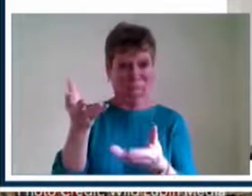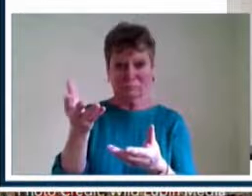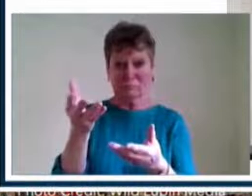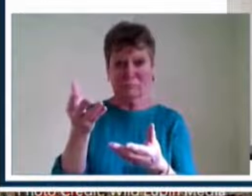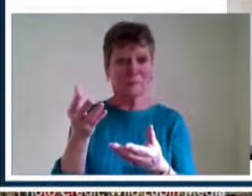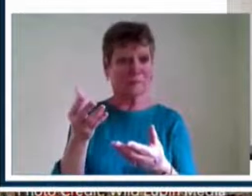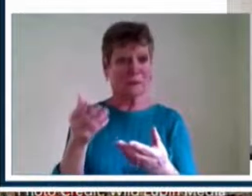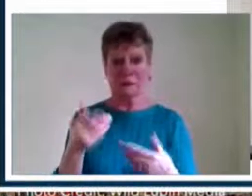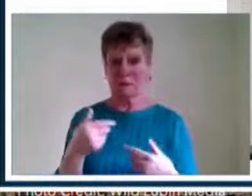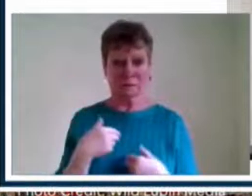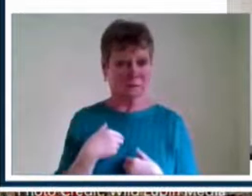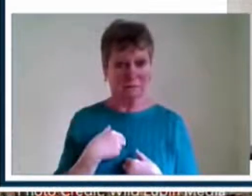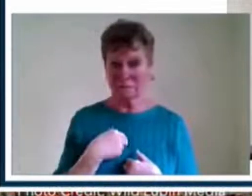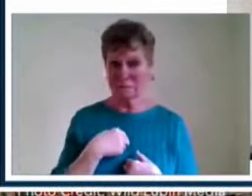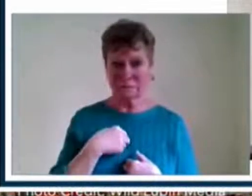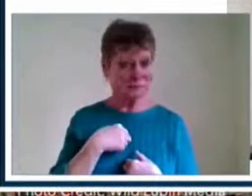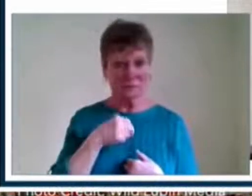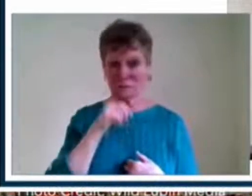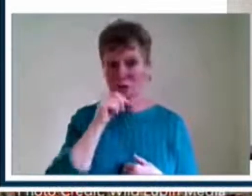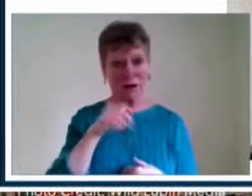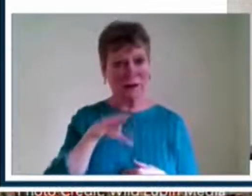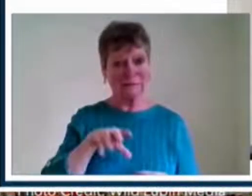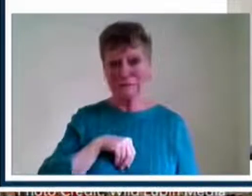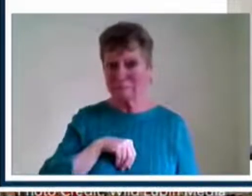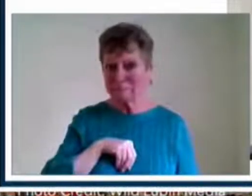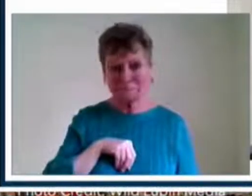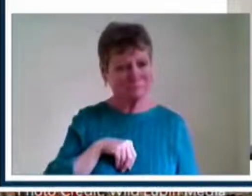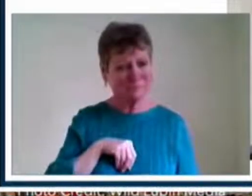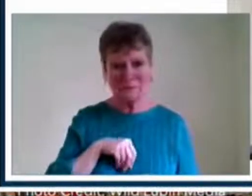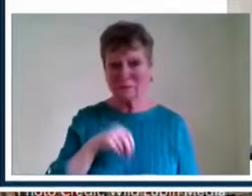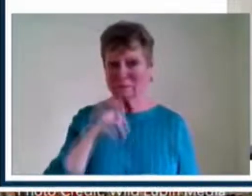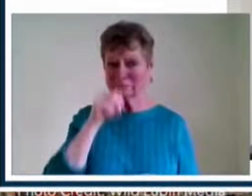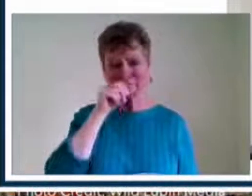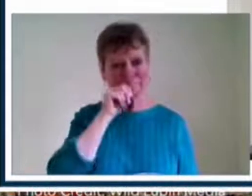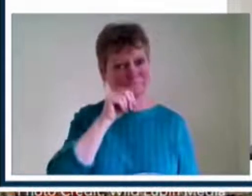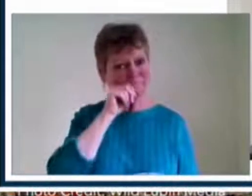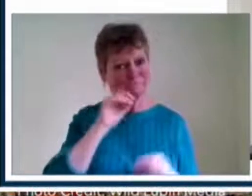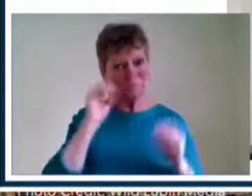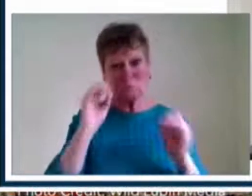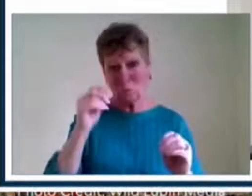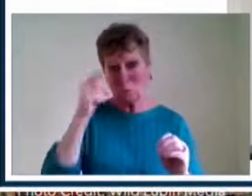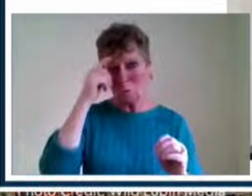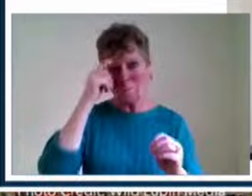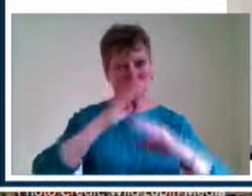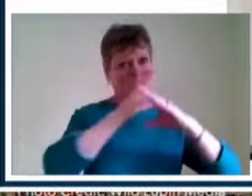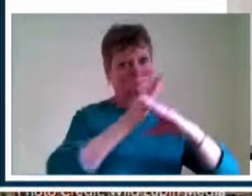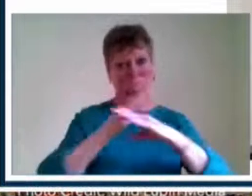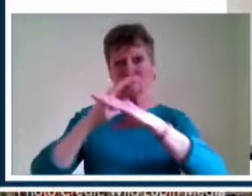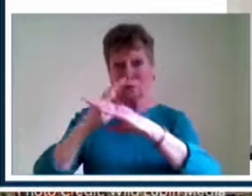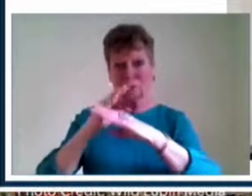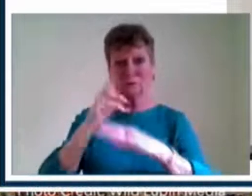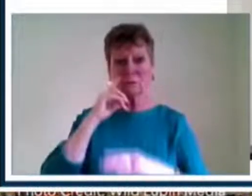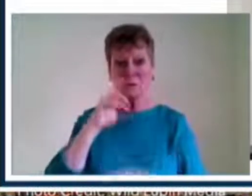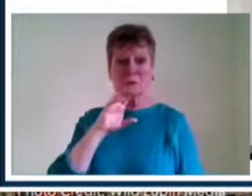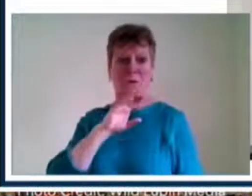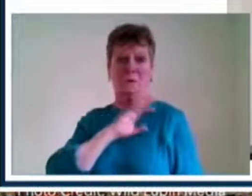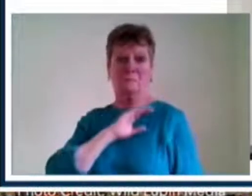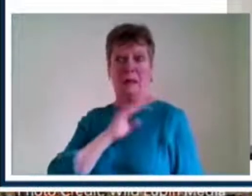we don't tolerate the blockades of our highway, and we have great faith in the law enforcement to make sure the traffic continues to